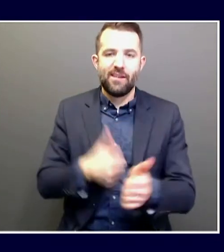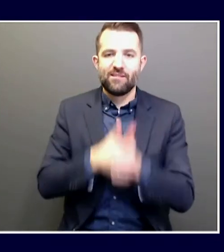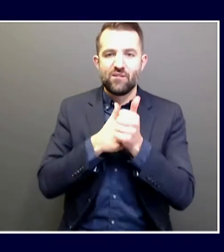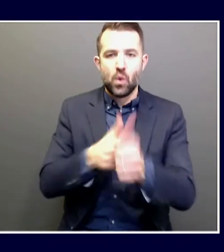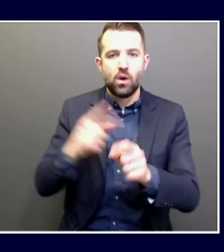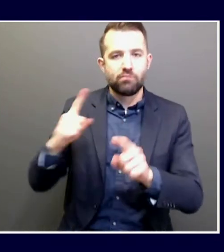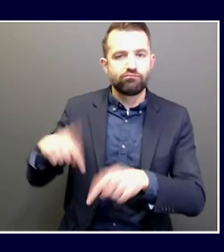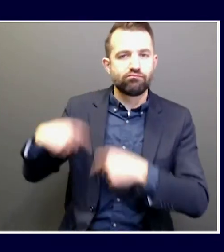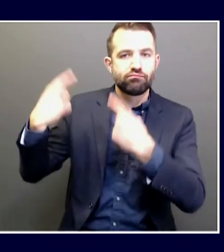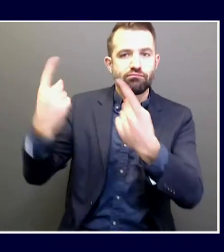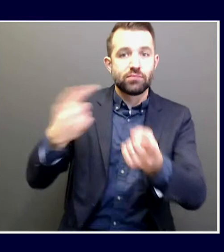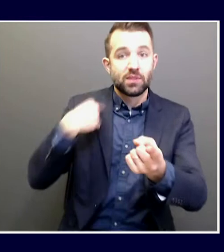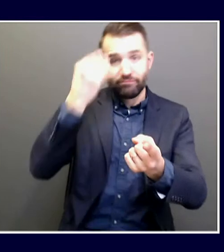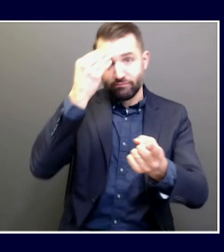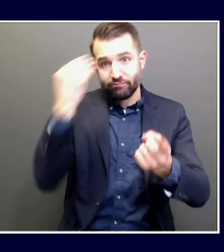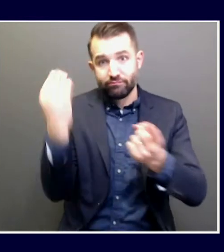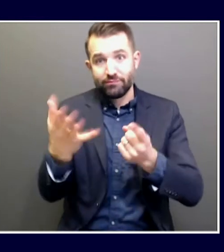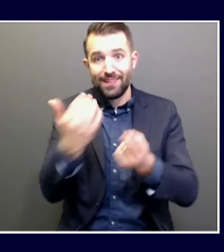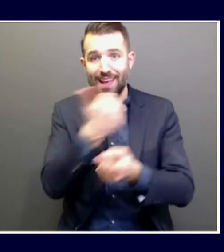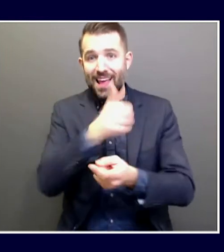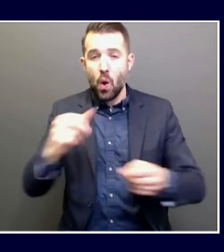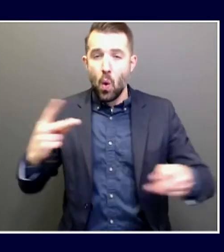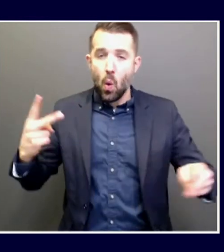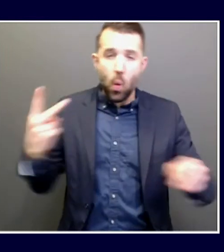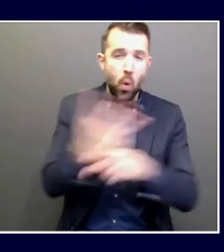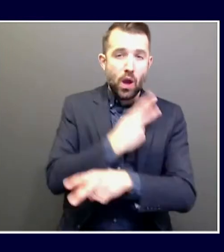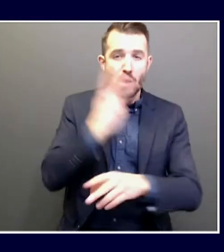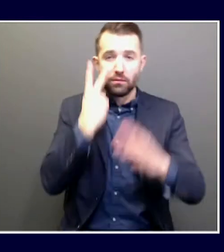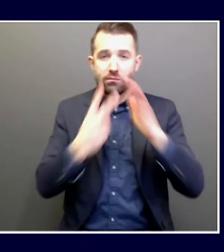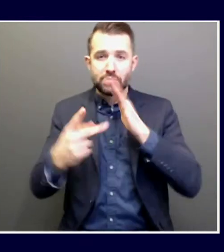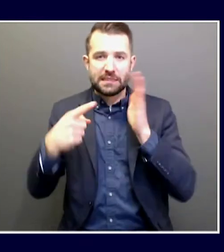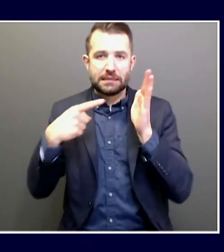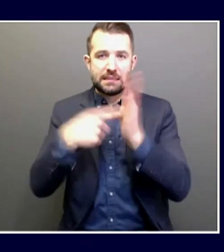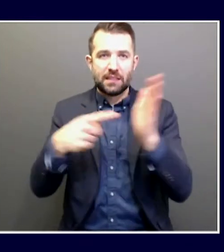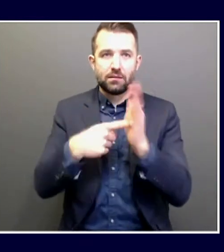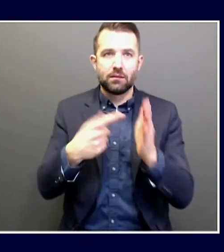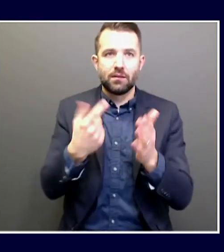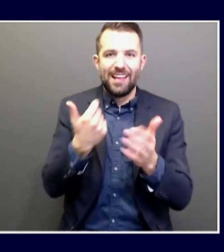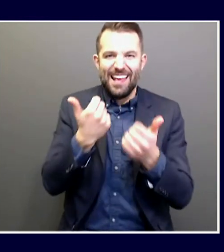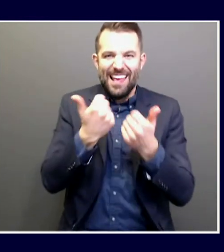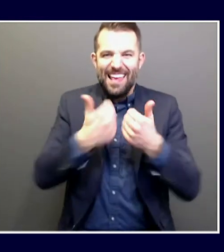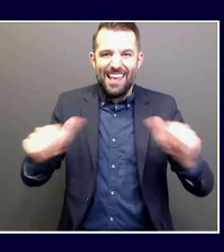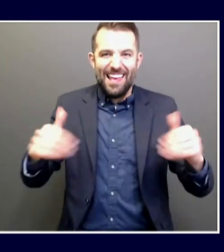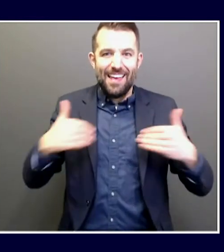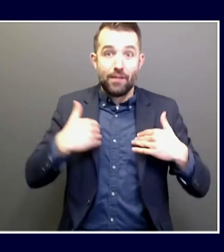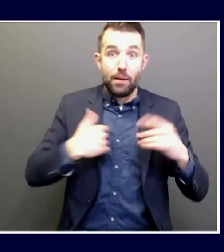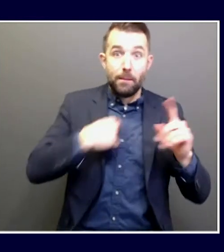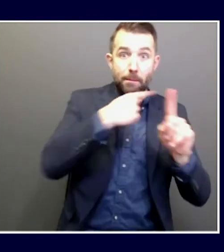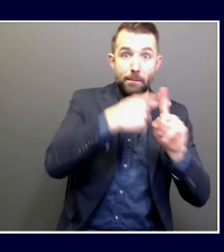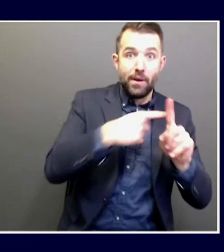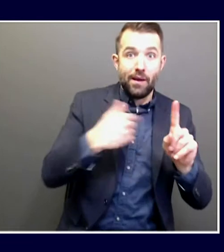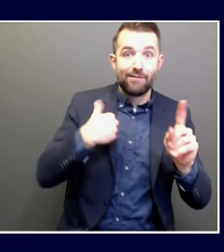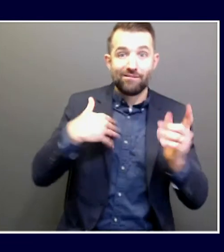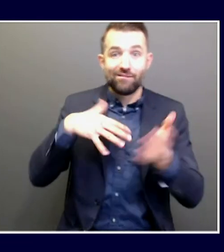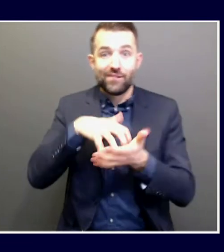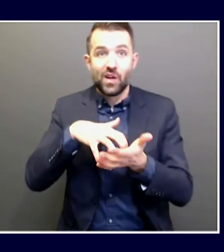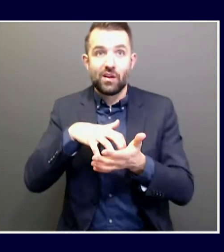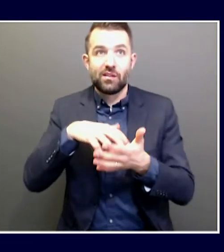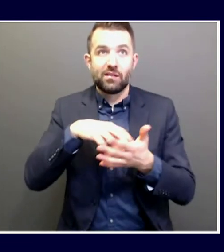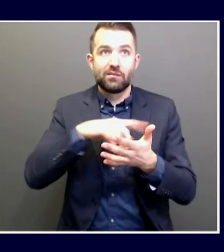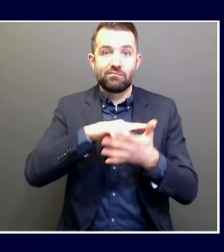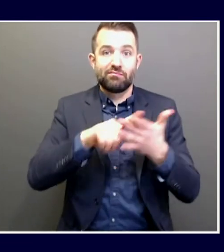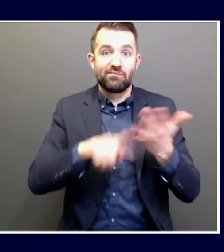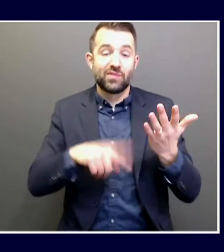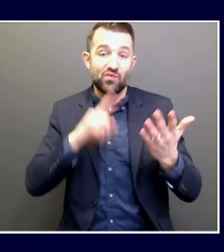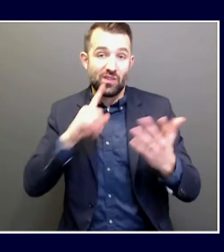their limitations based on the various assumptions that they put in. In some cases, IHME's projections have been spot on. In